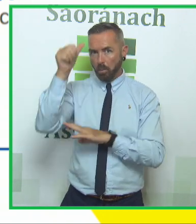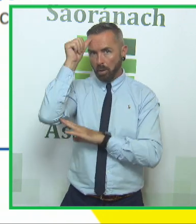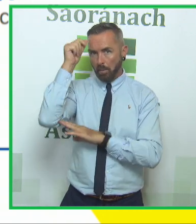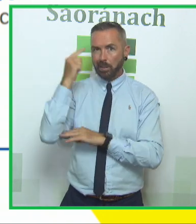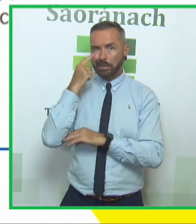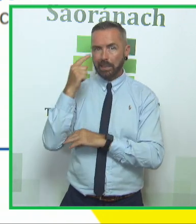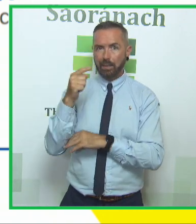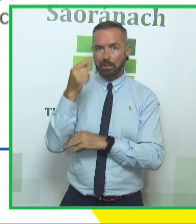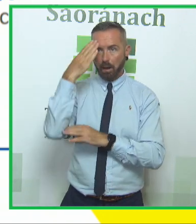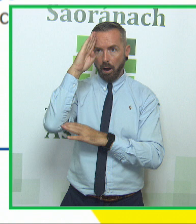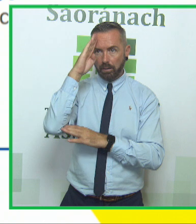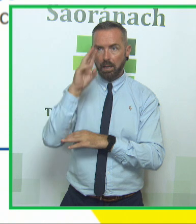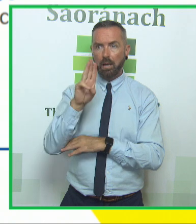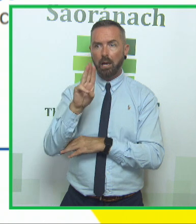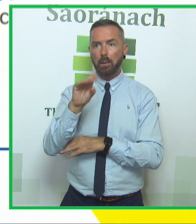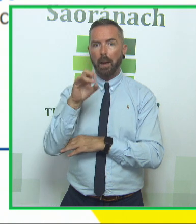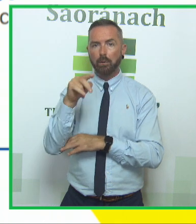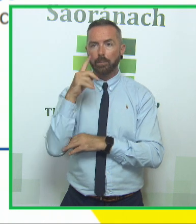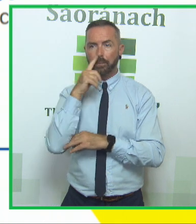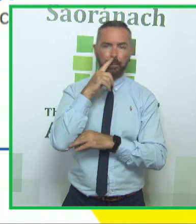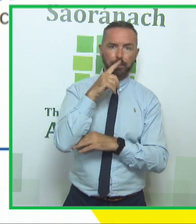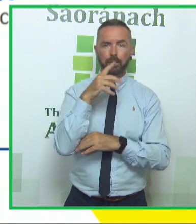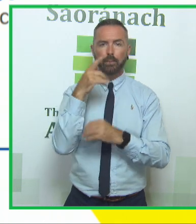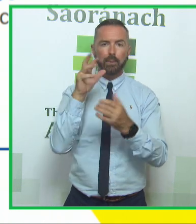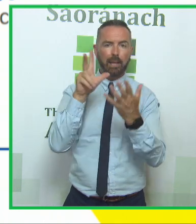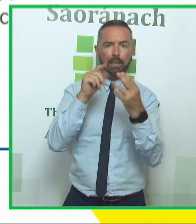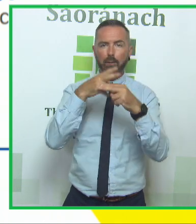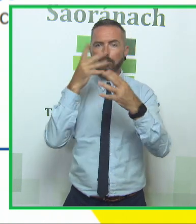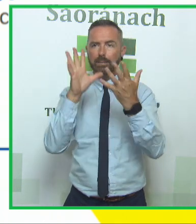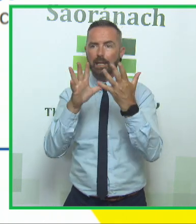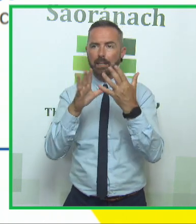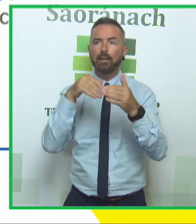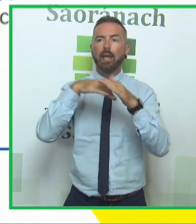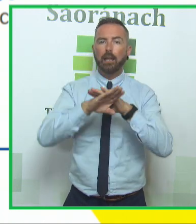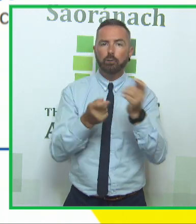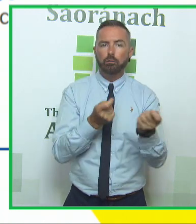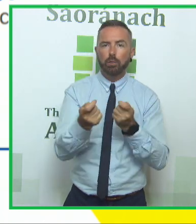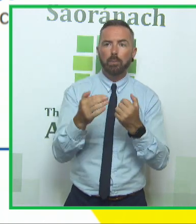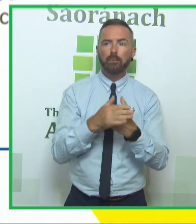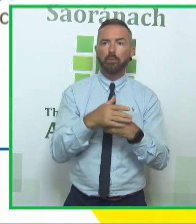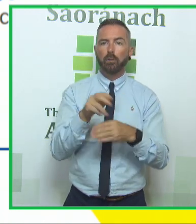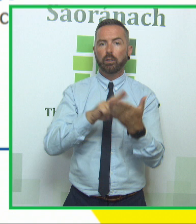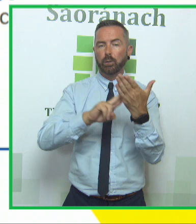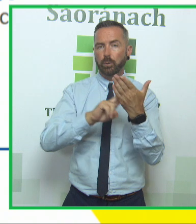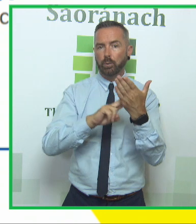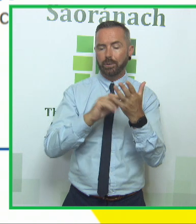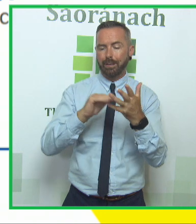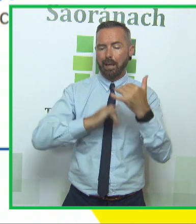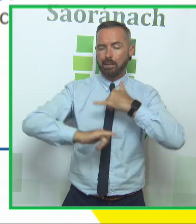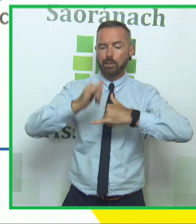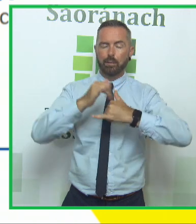in Ireland is powder cocaine, and it accounted for 8 in every 10 cases entering treatment for problem cocaine use last